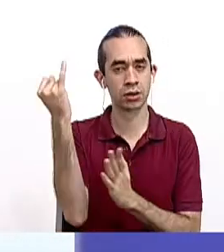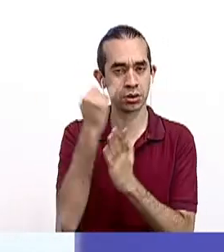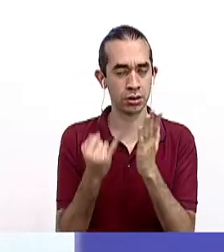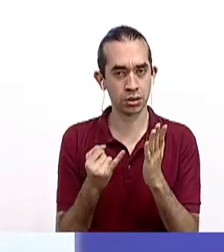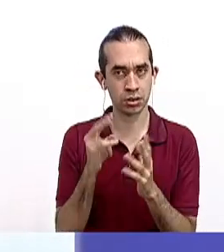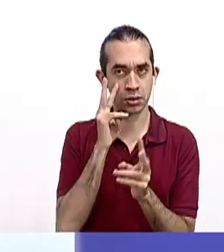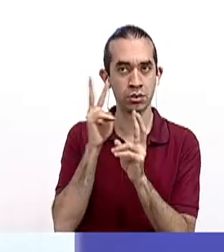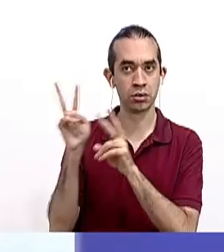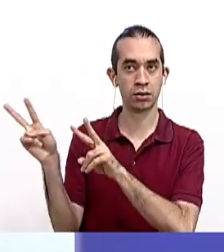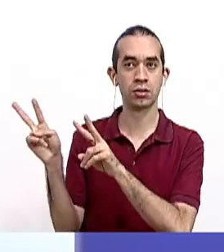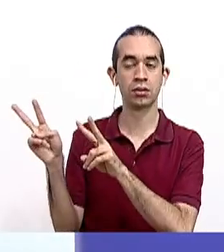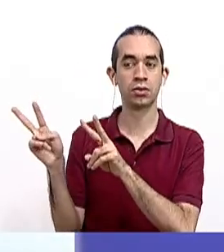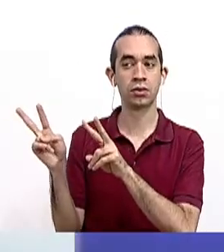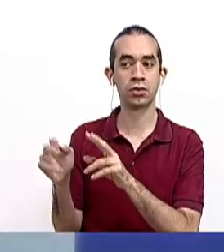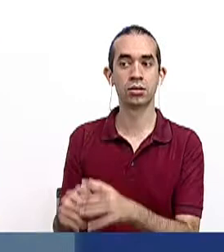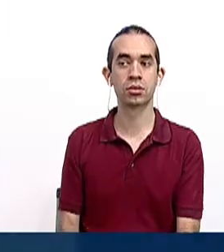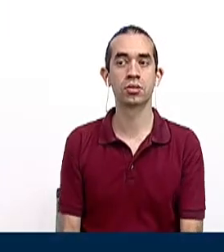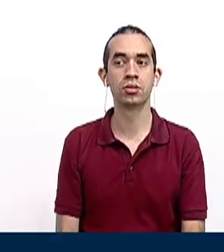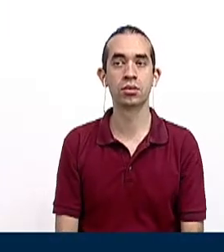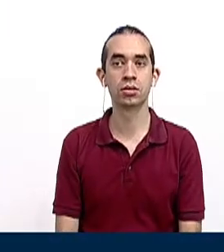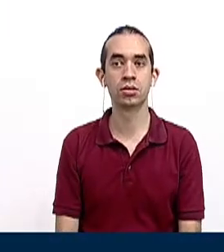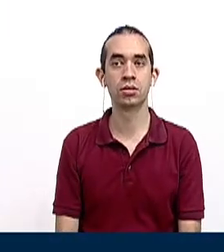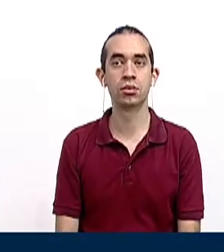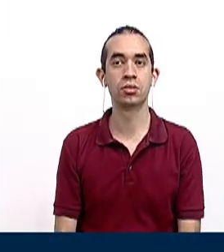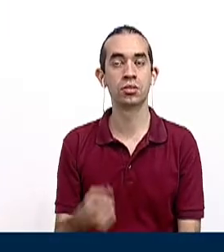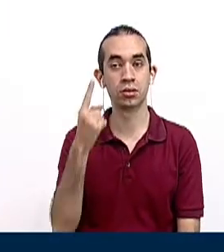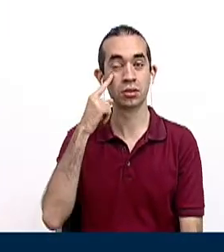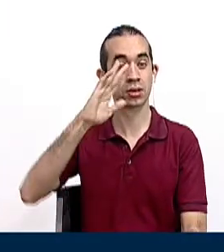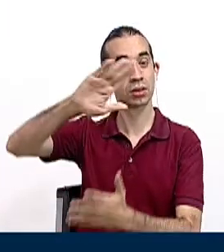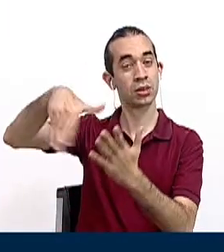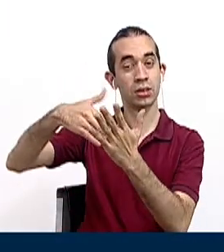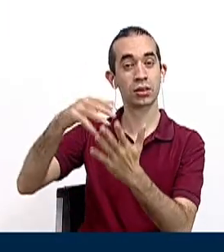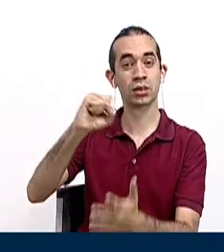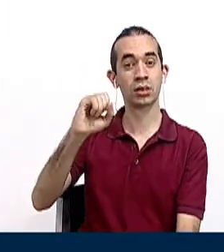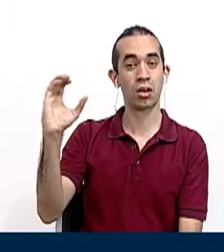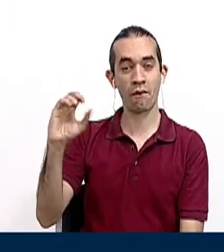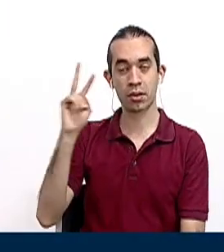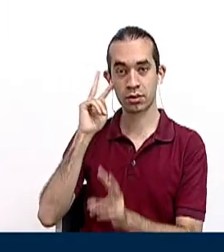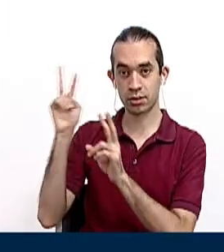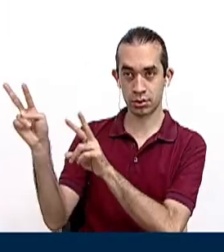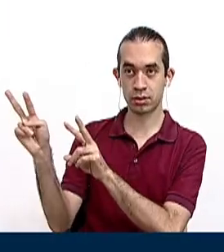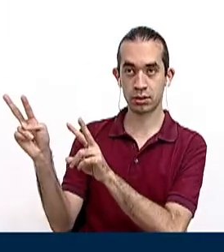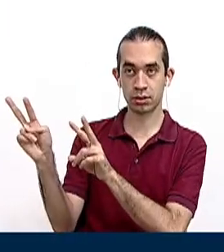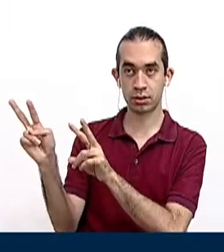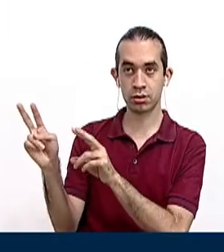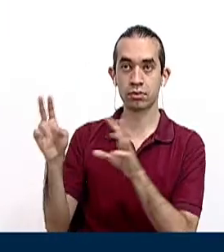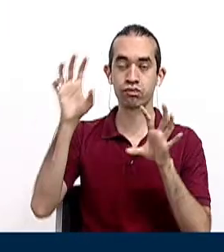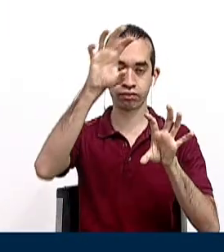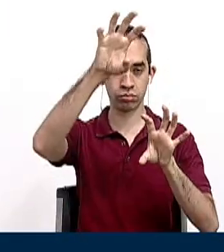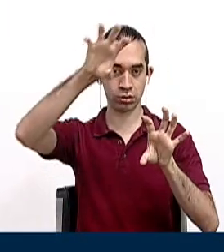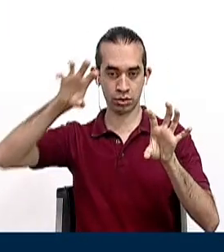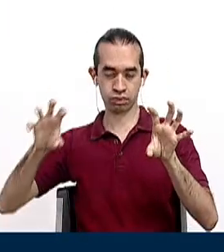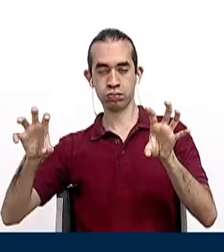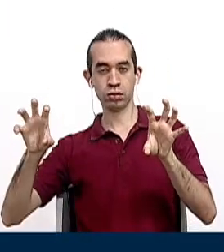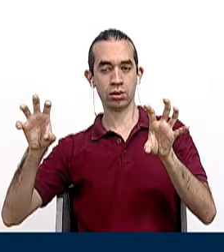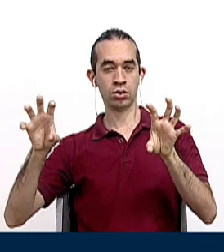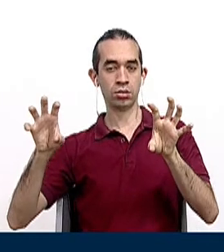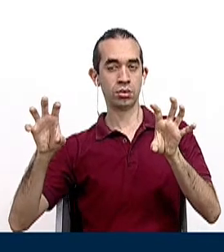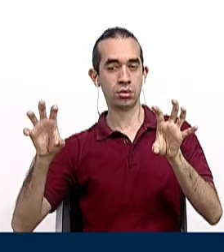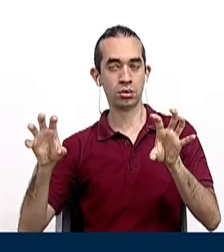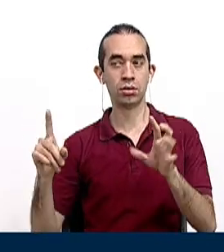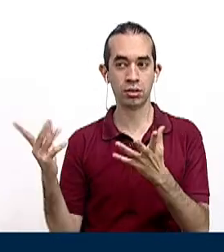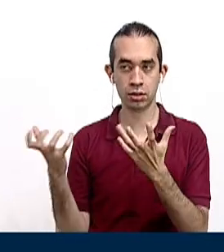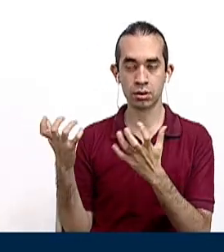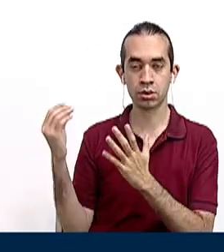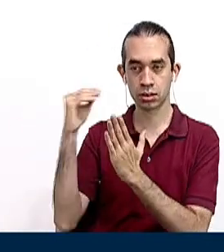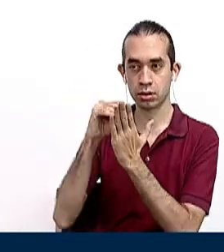have it right here. So in the middle of the graphic organizer, we have Sandra Kaufman. And you have 3 different parts that I want you to